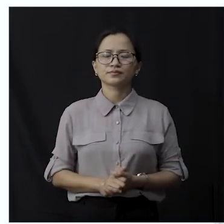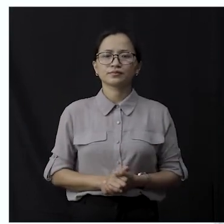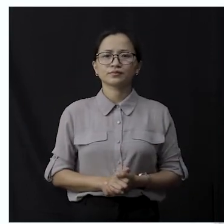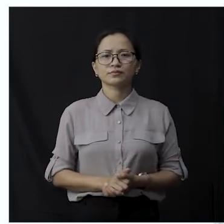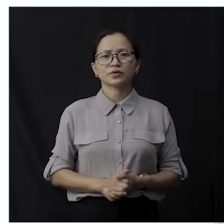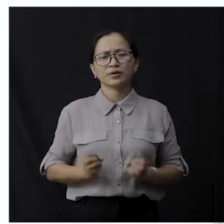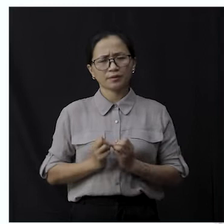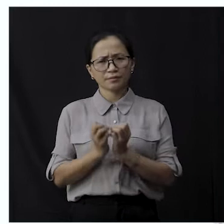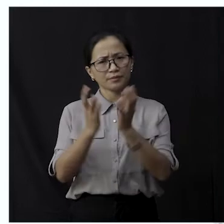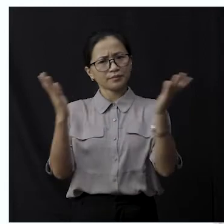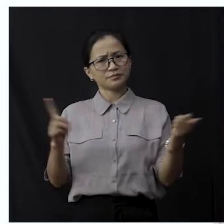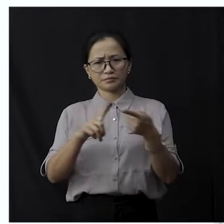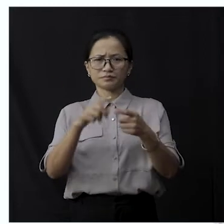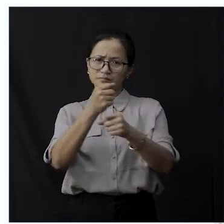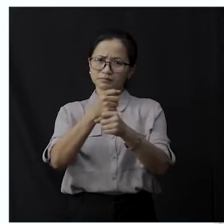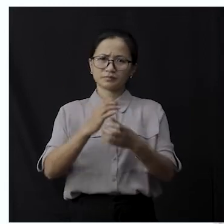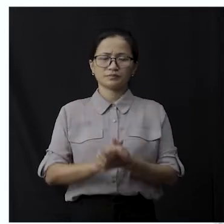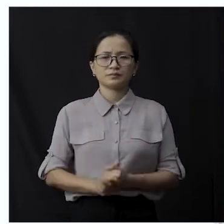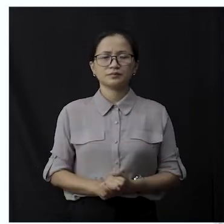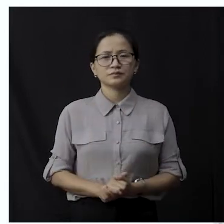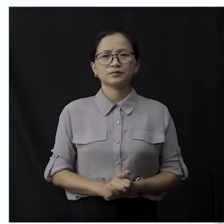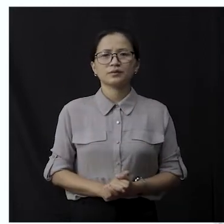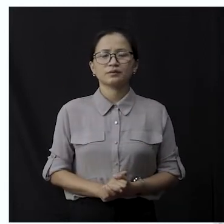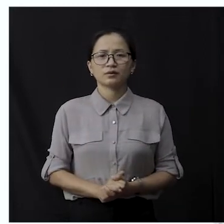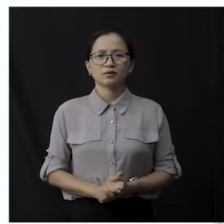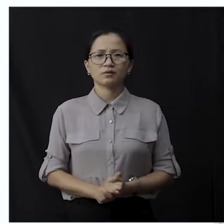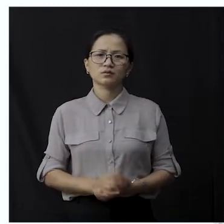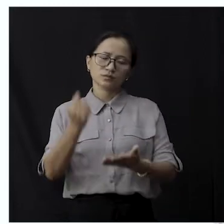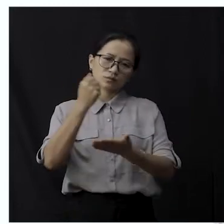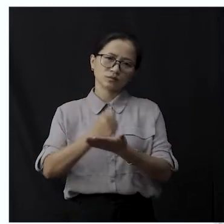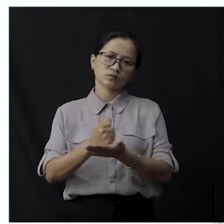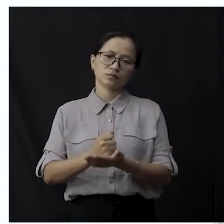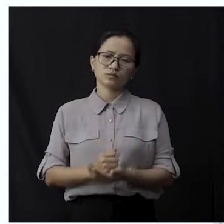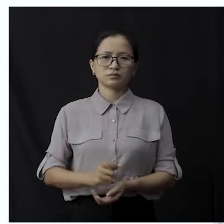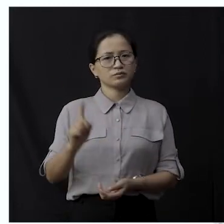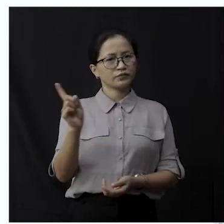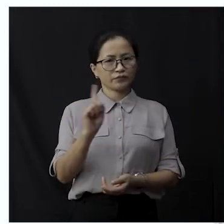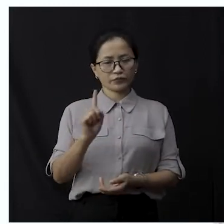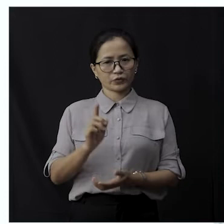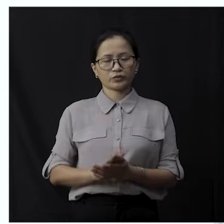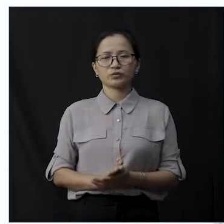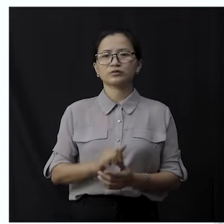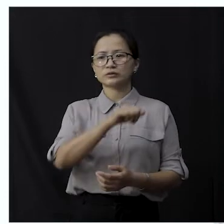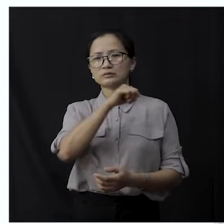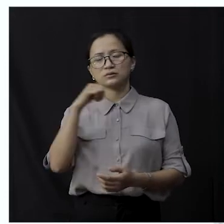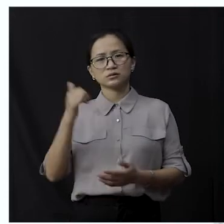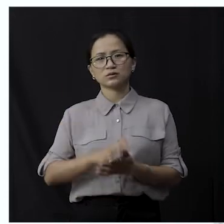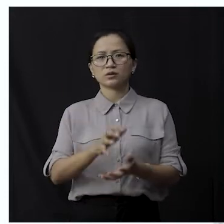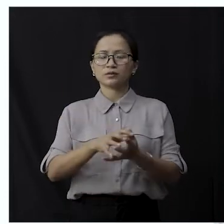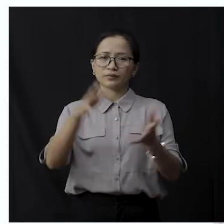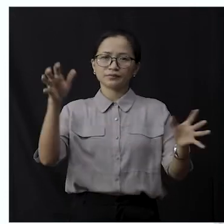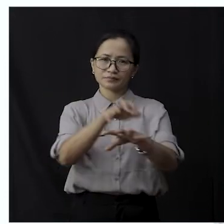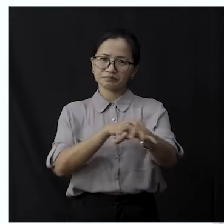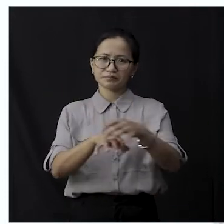have many examples. Okay, so we should say no to killing of wild animals